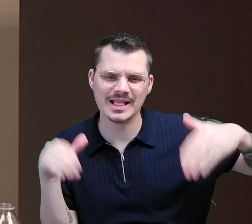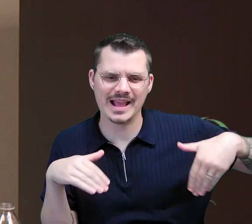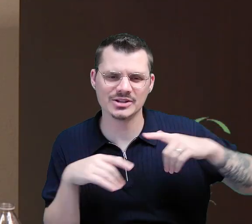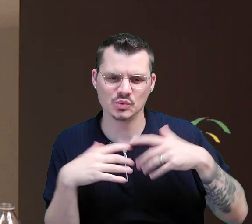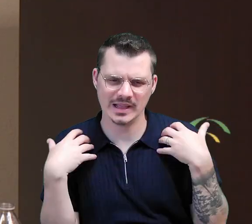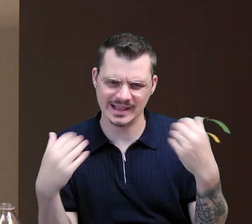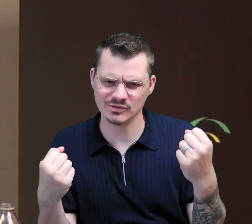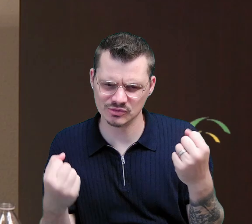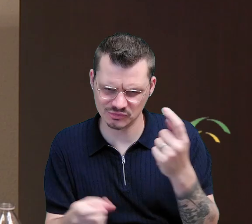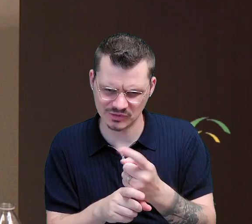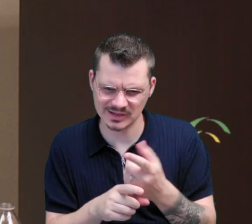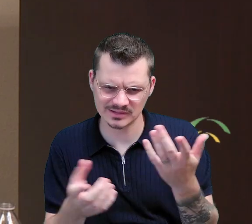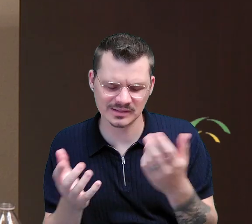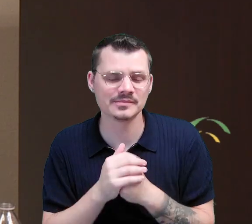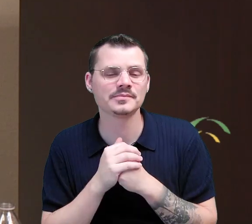heal, right?